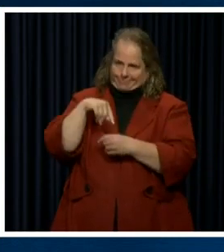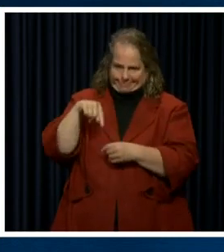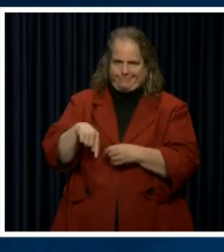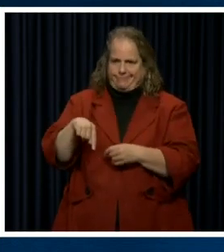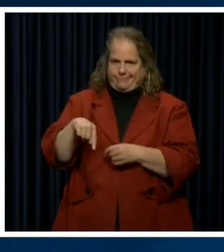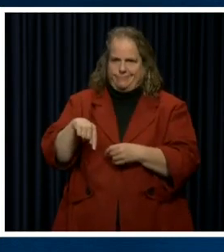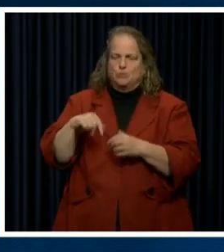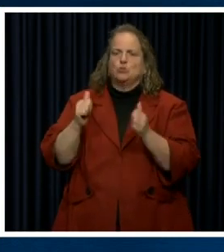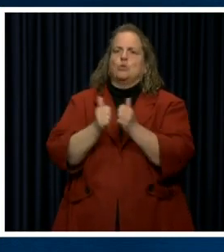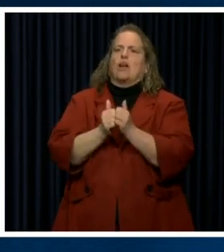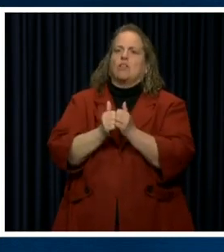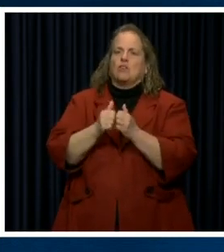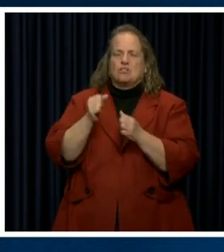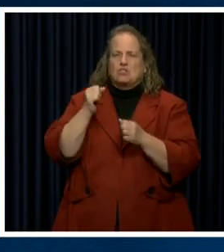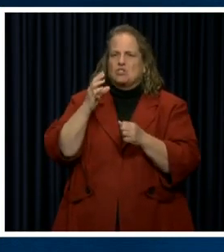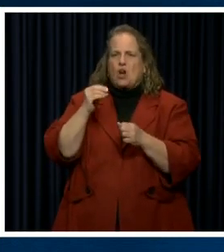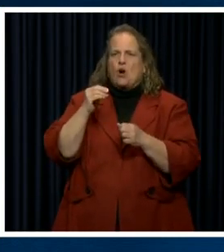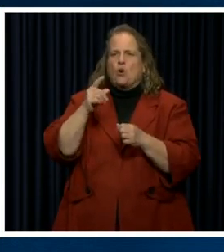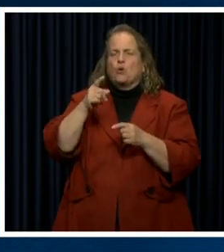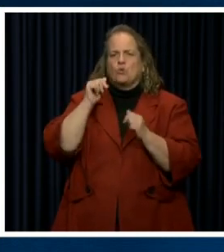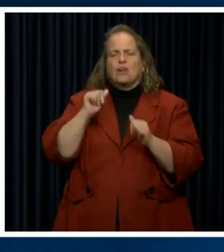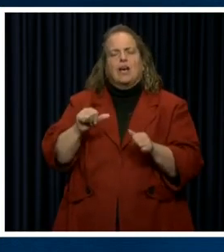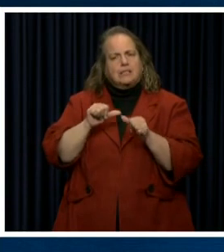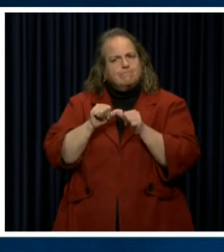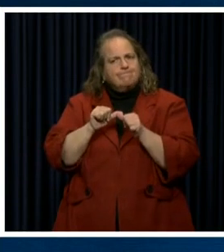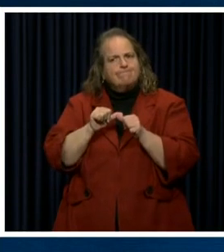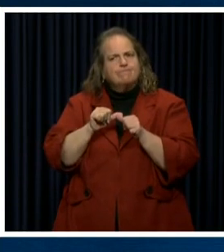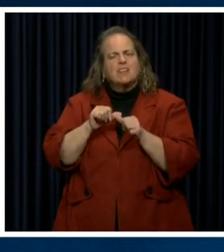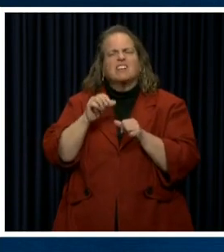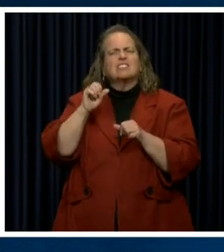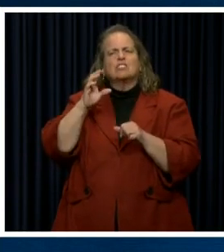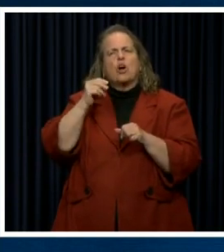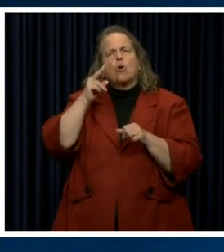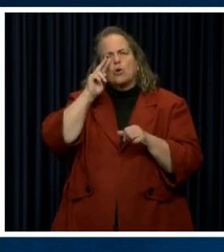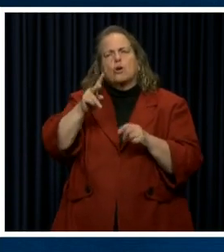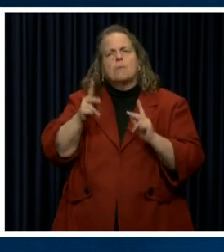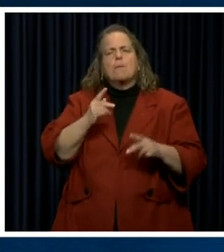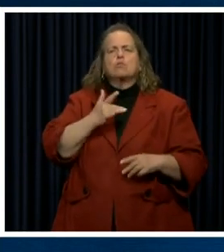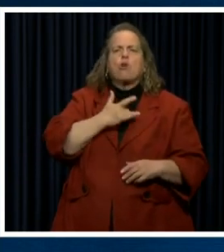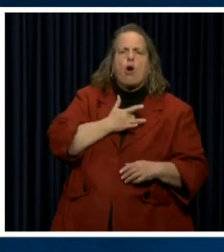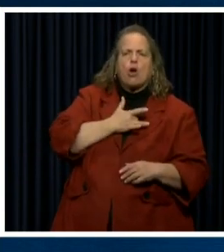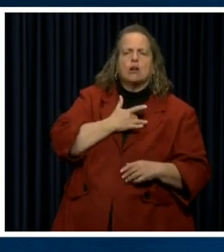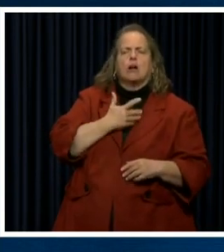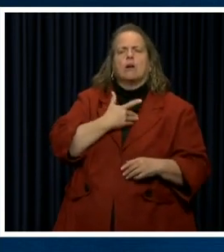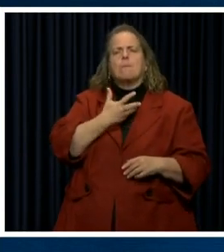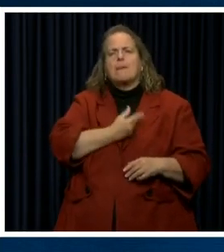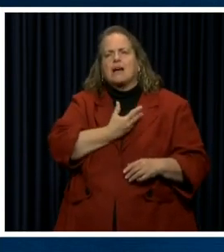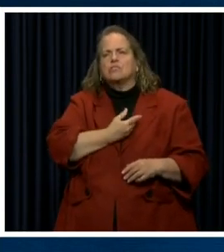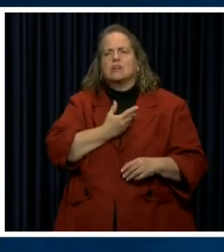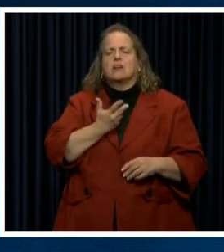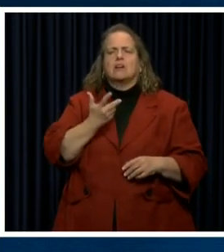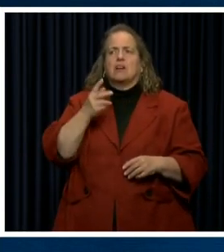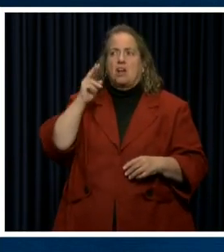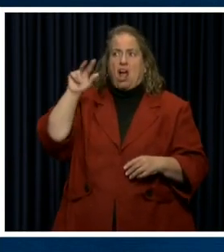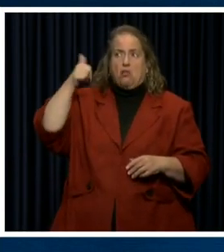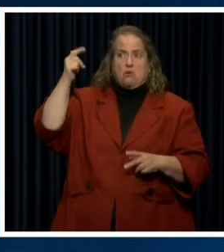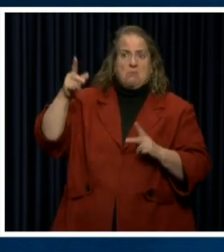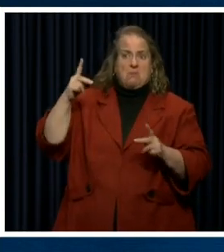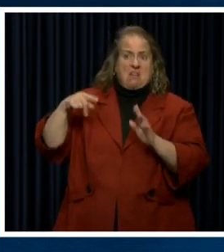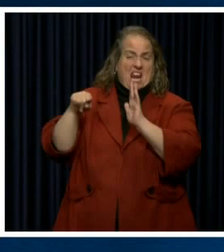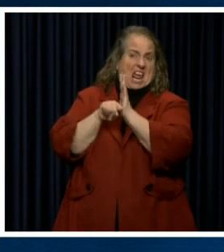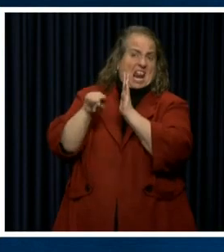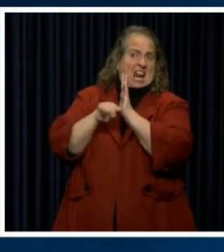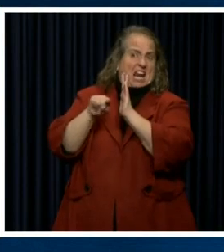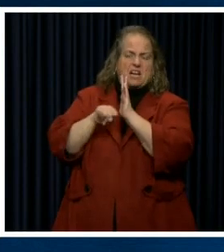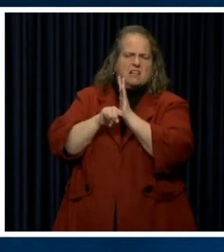all the noise. You see where people are, where their heart is, where their compassion is, and that's something that keeps us all